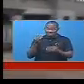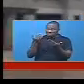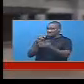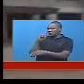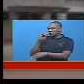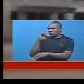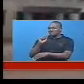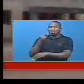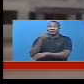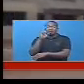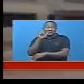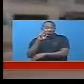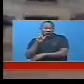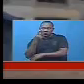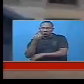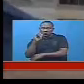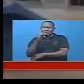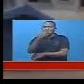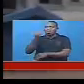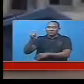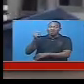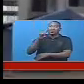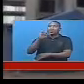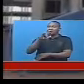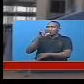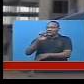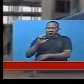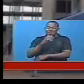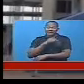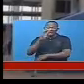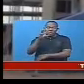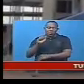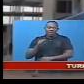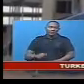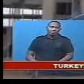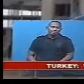cited at Tema, Accra, Kumasi, Koforidua, Tamale and Wa.